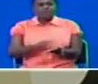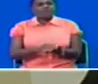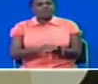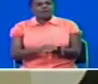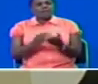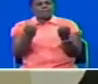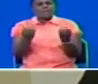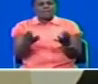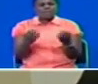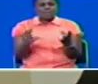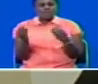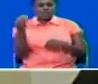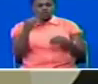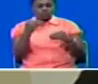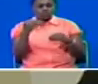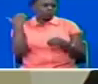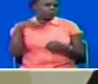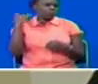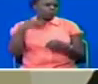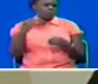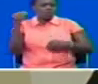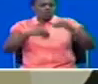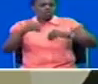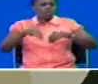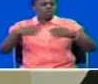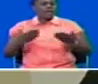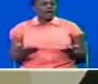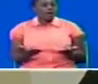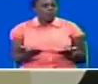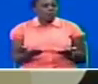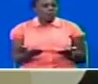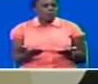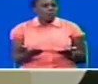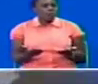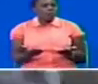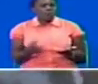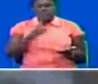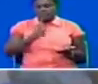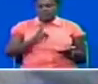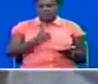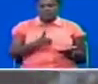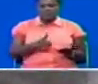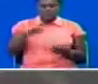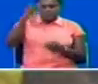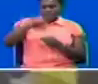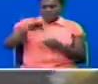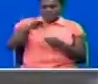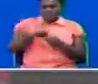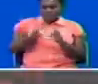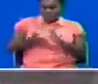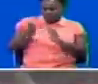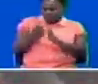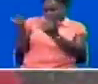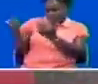lot of crimes in this country is being caused or contributed to by this thing. And with the elections fast